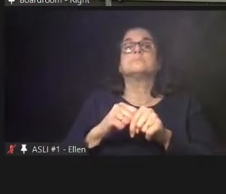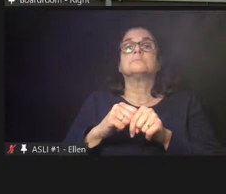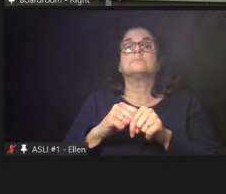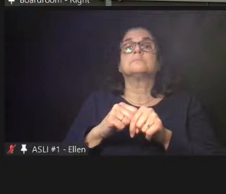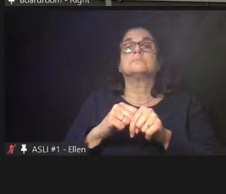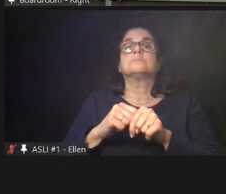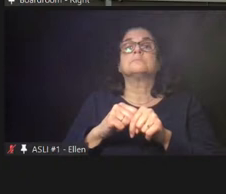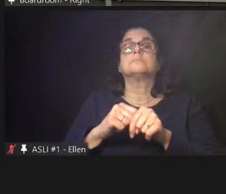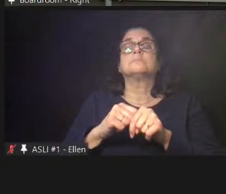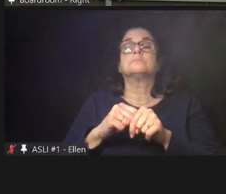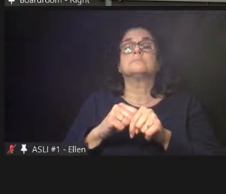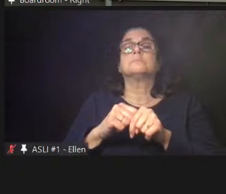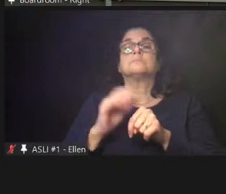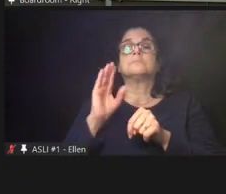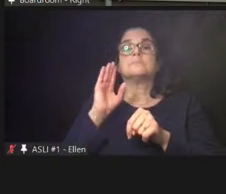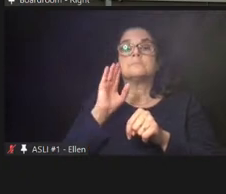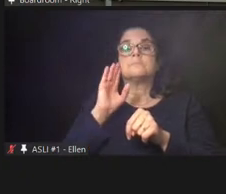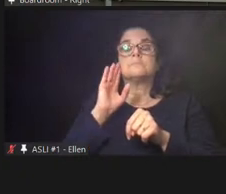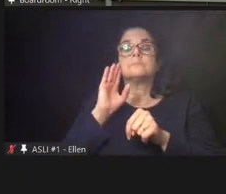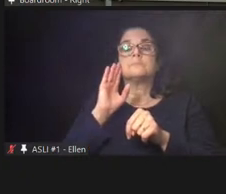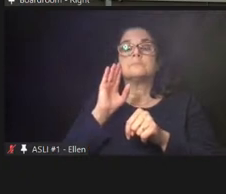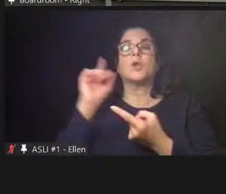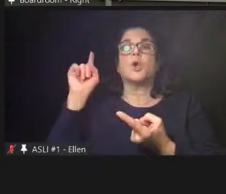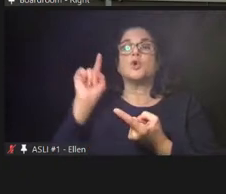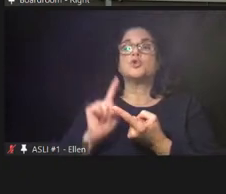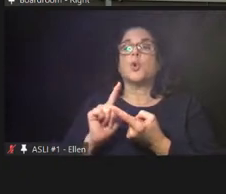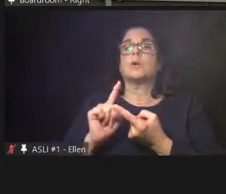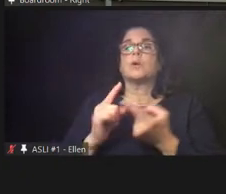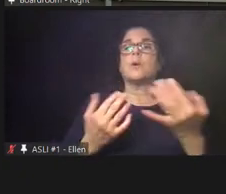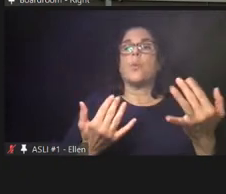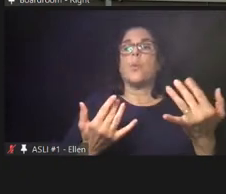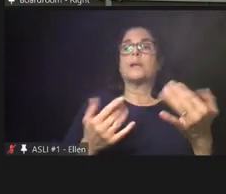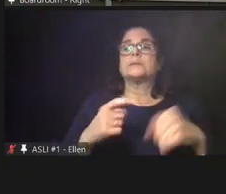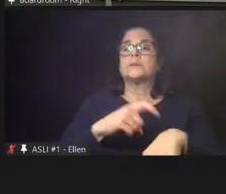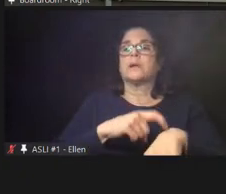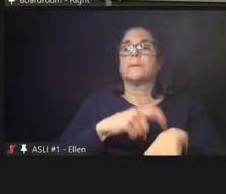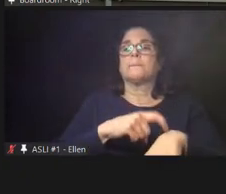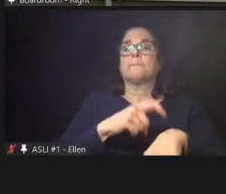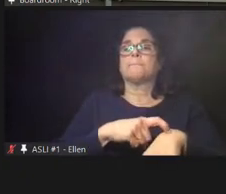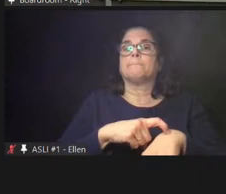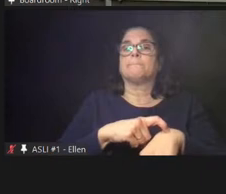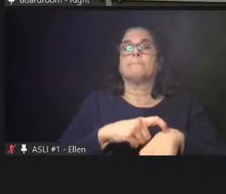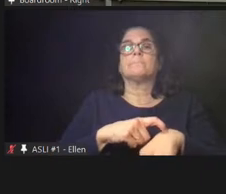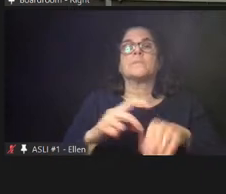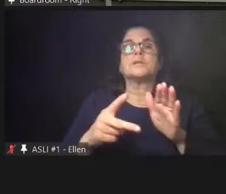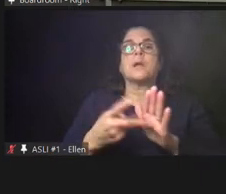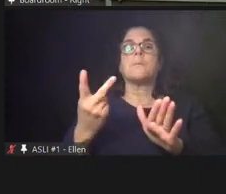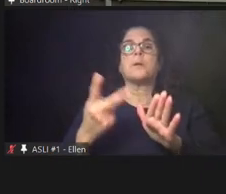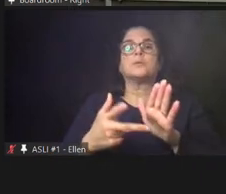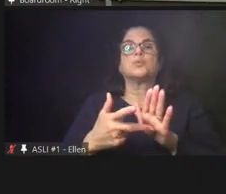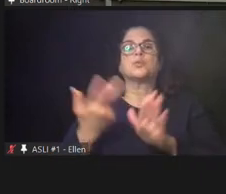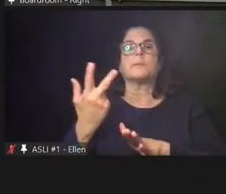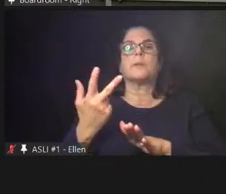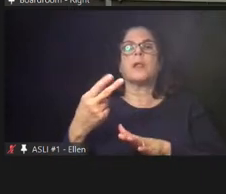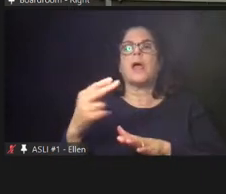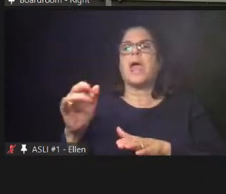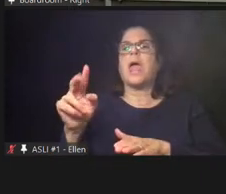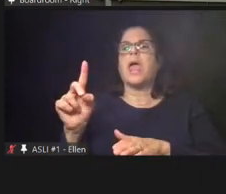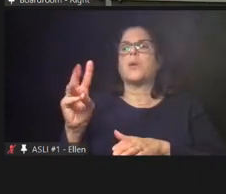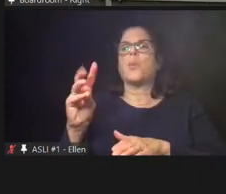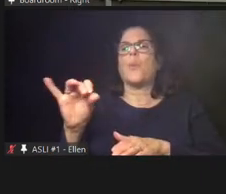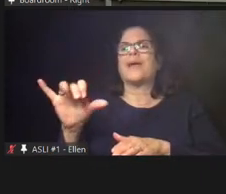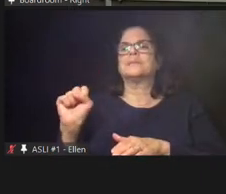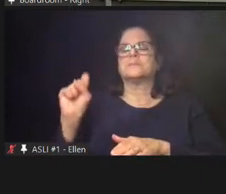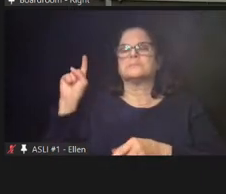triple headways and shortened customers' wait times across the system. Pages 2 and 3 of